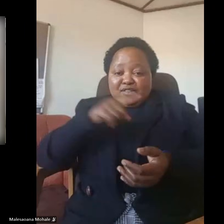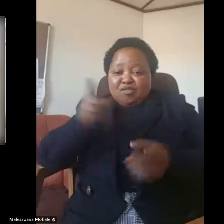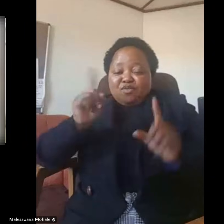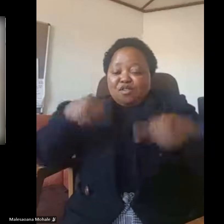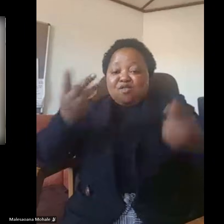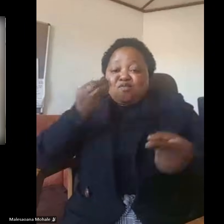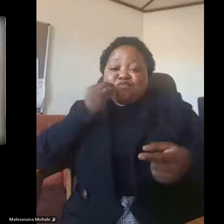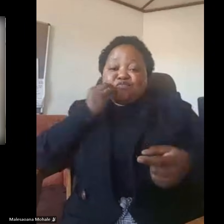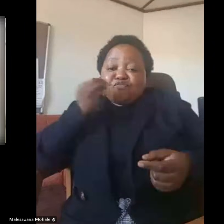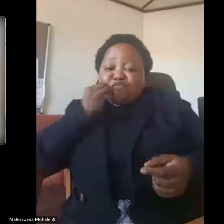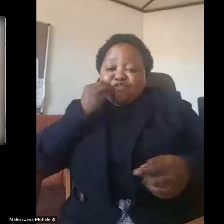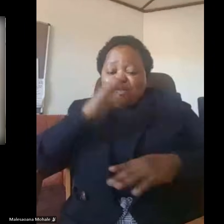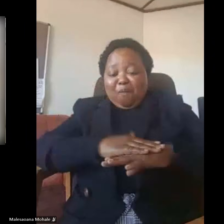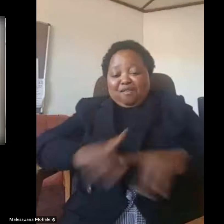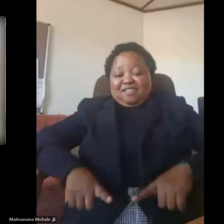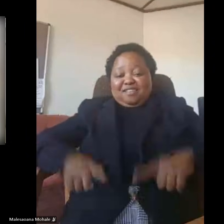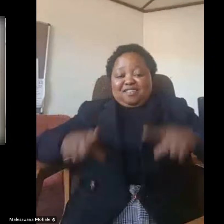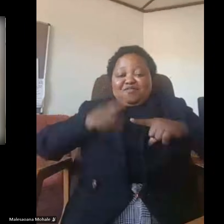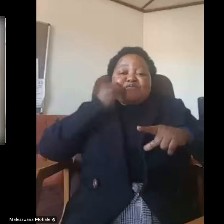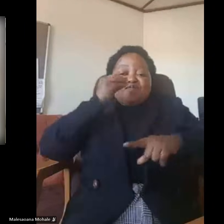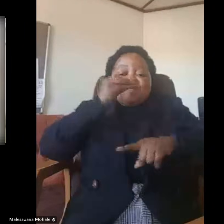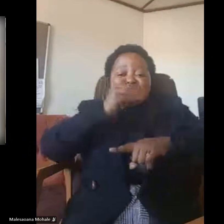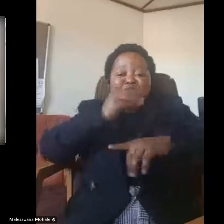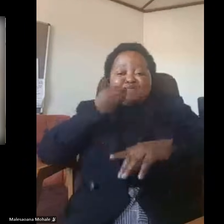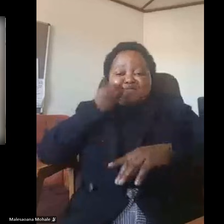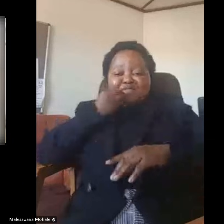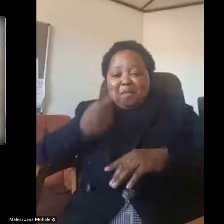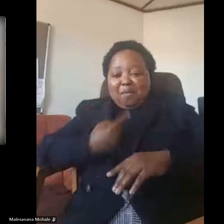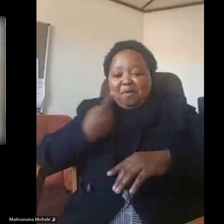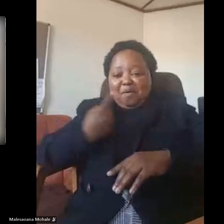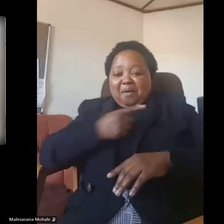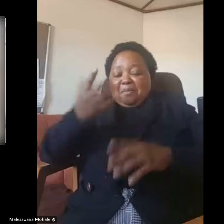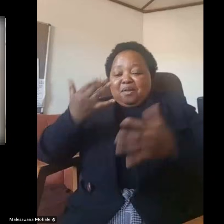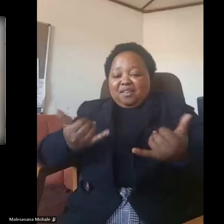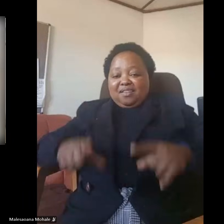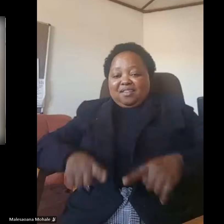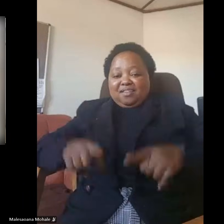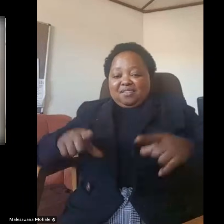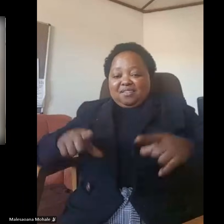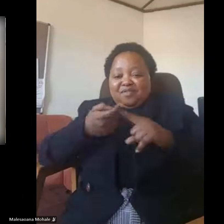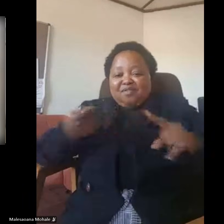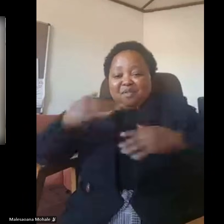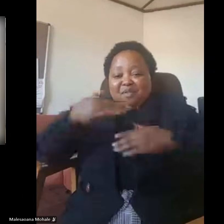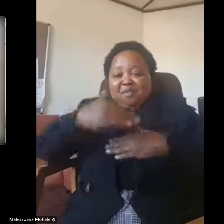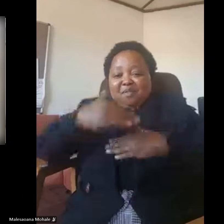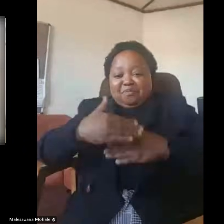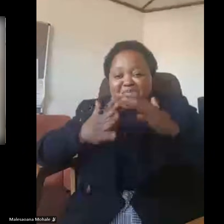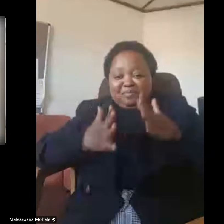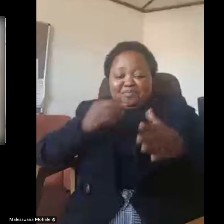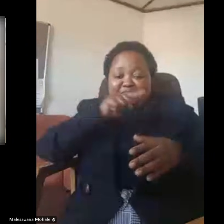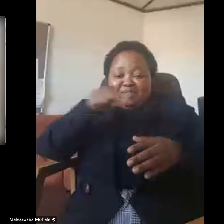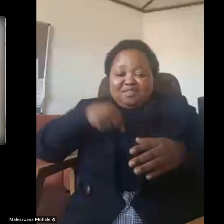only. So food will be served from our trusted lunch boxes for today. So we